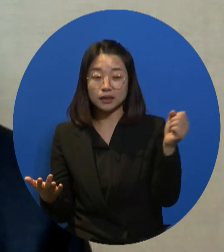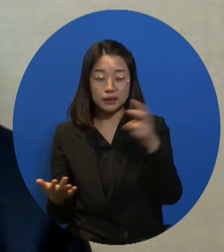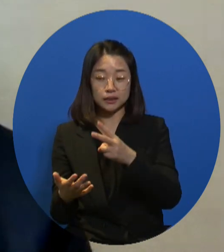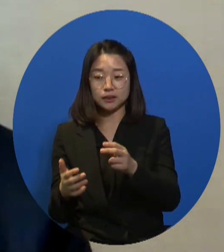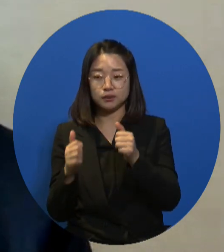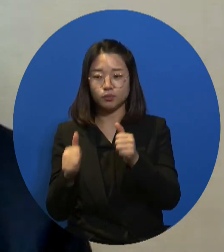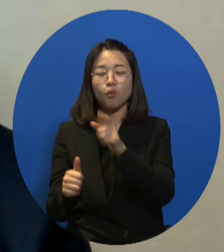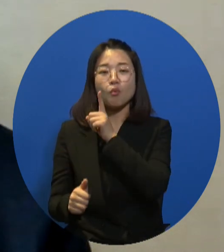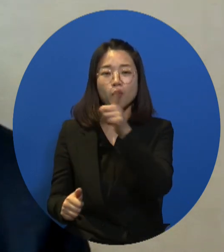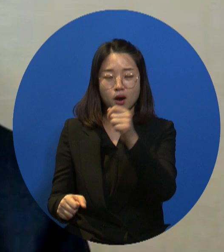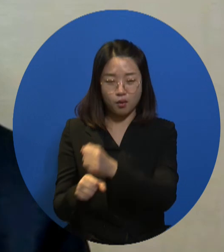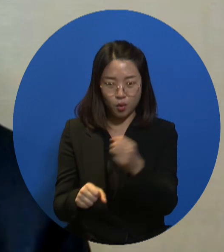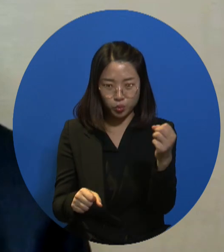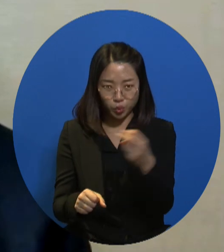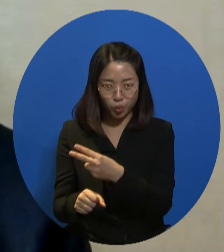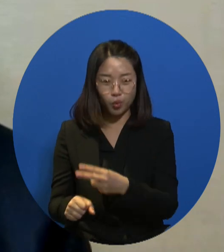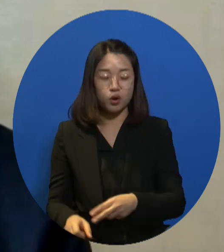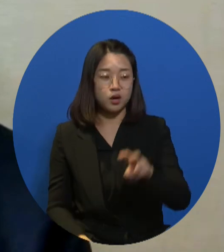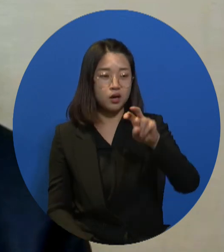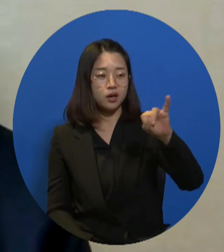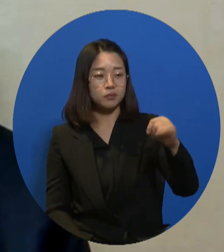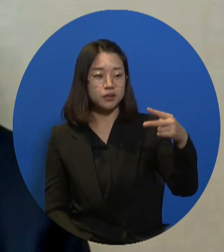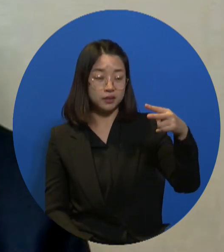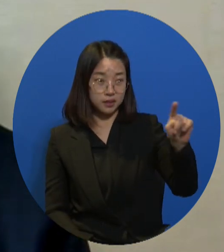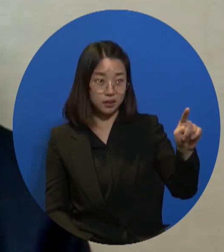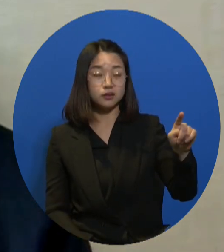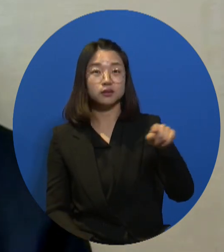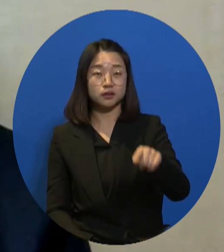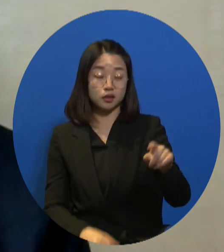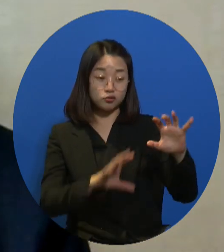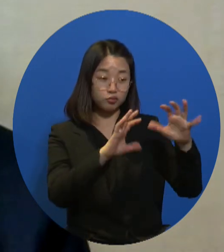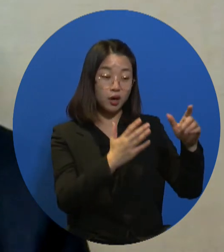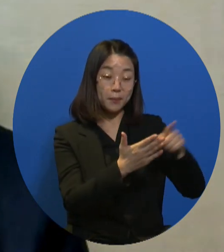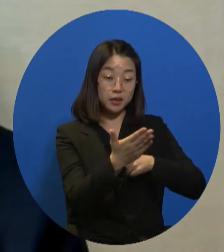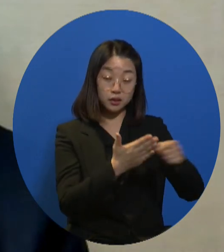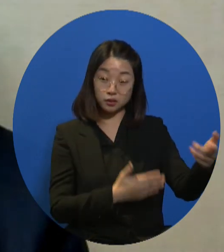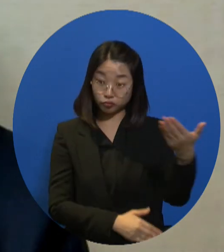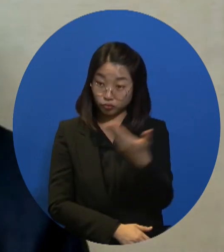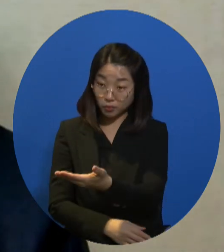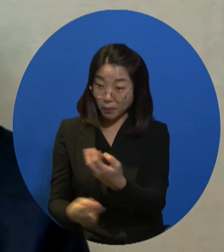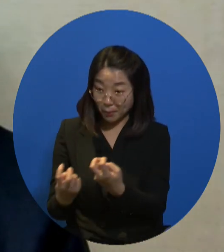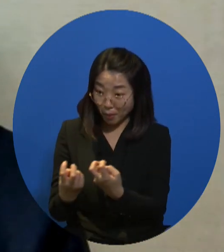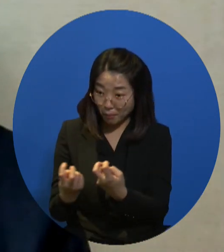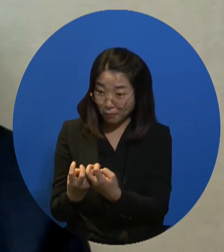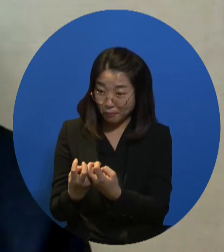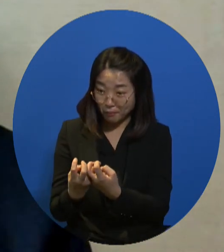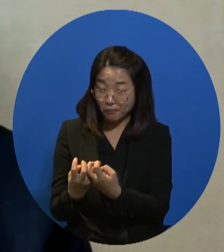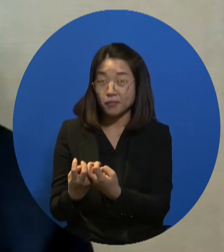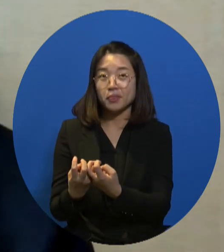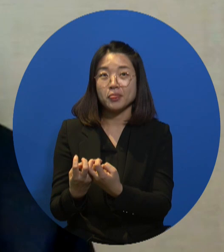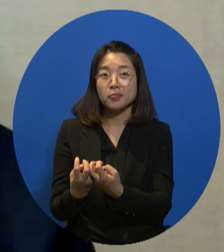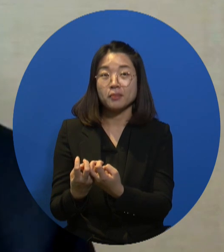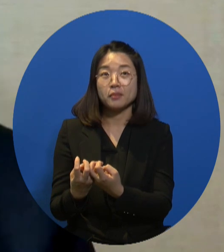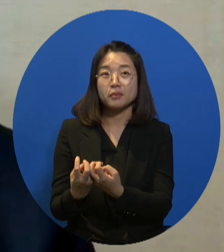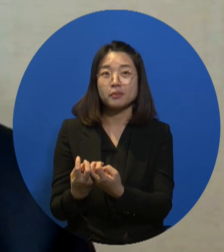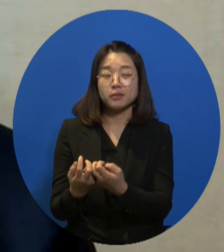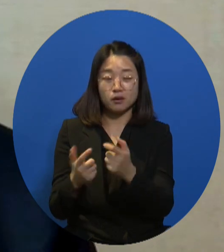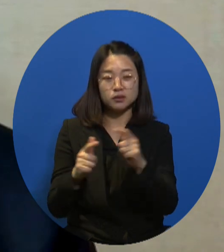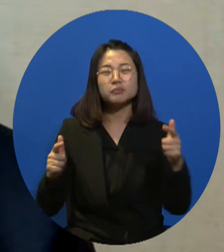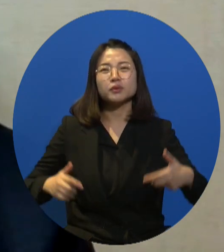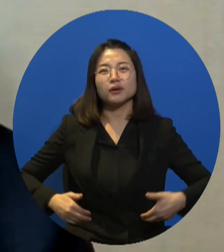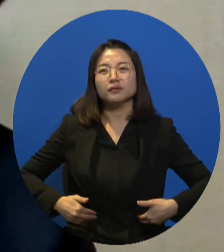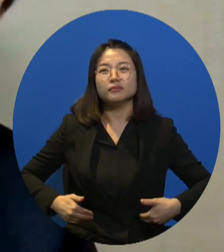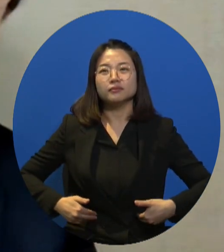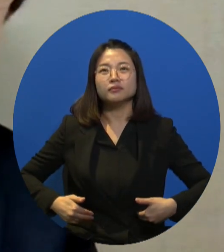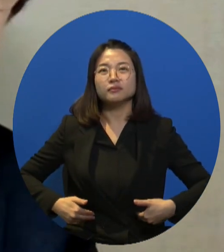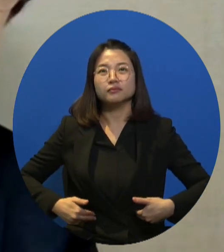example, which is what I mentioned before, in the criminal cases, there could be a retrial, and in the civil case, there